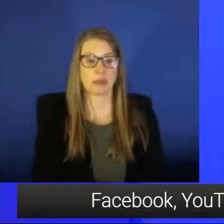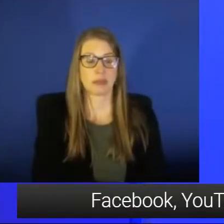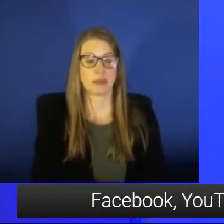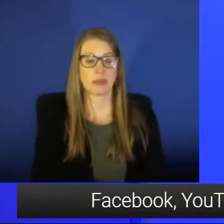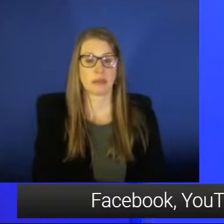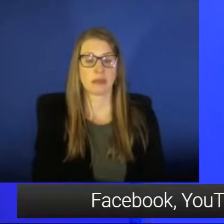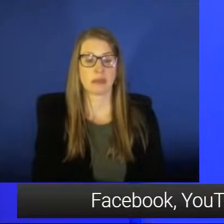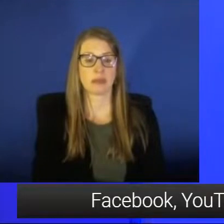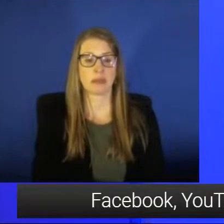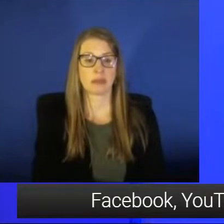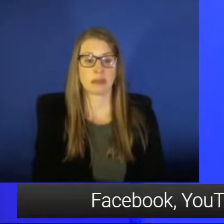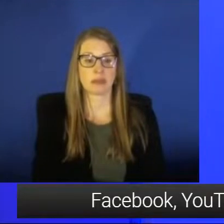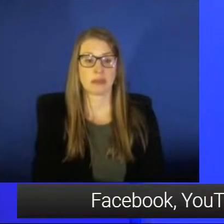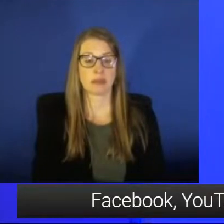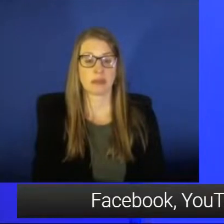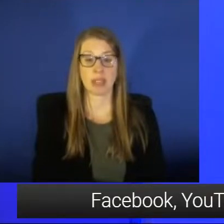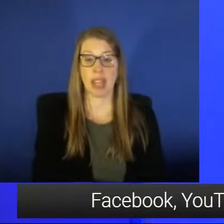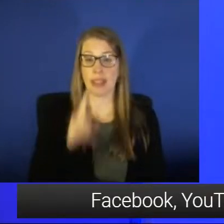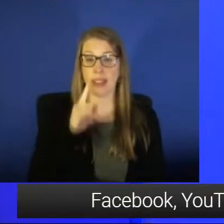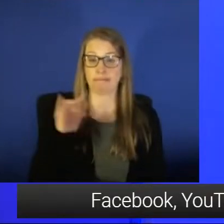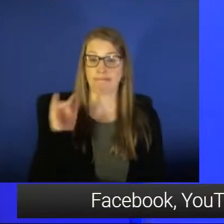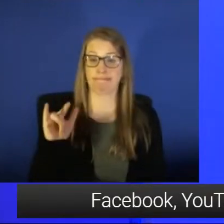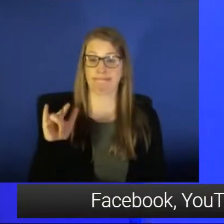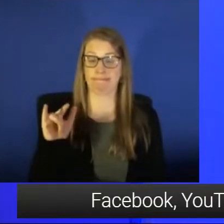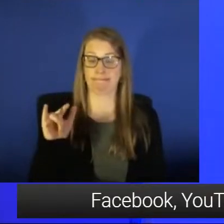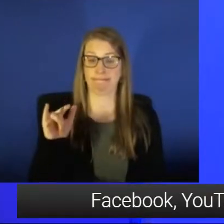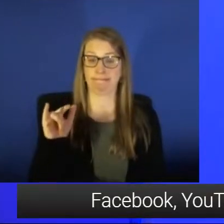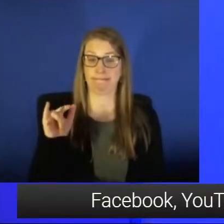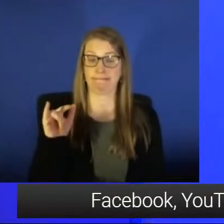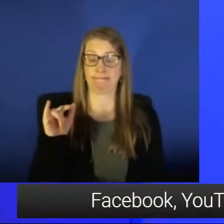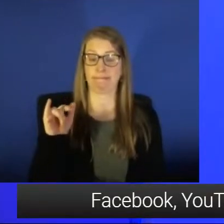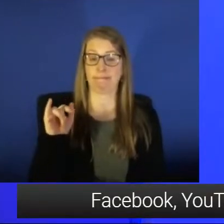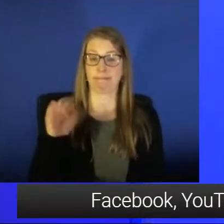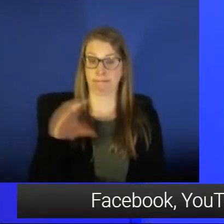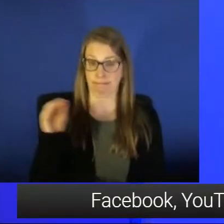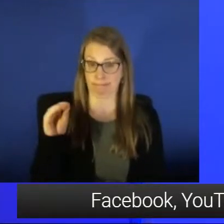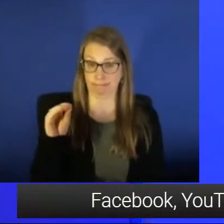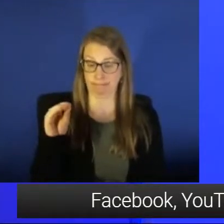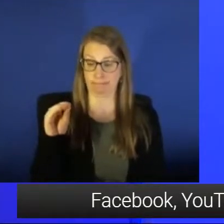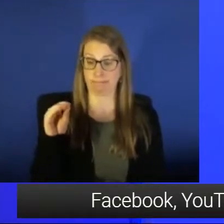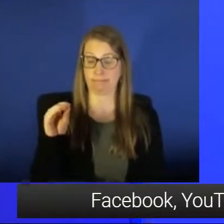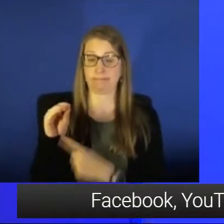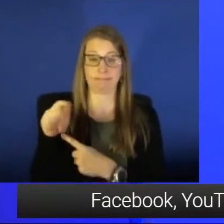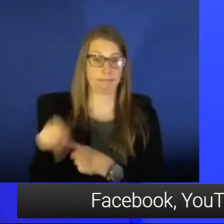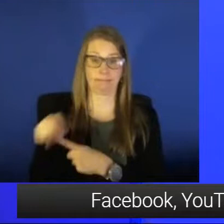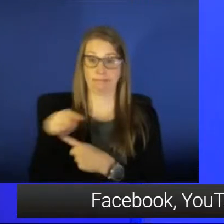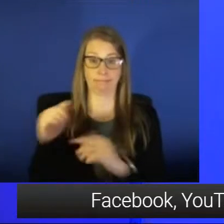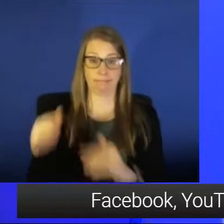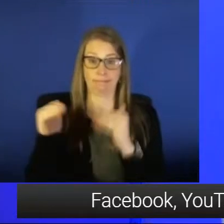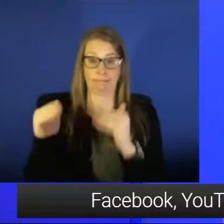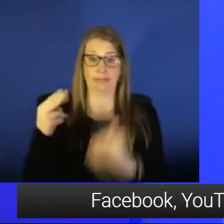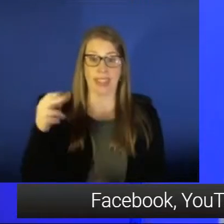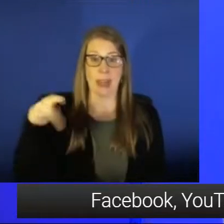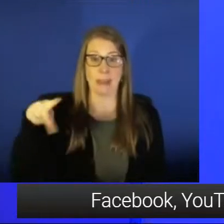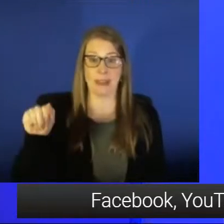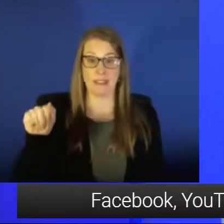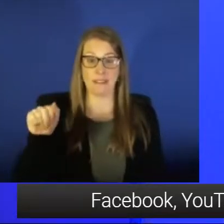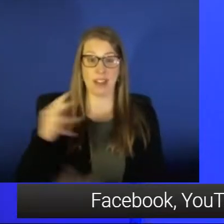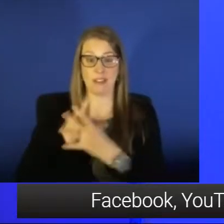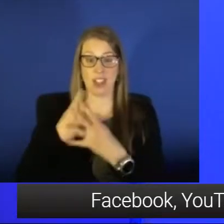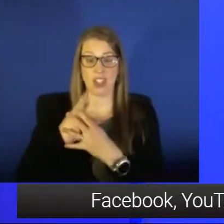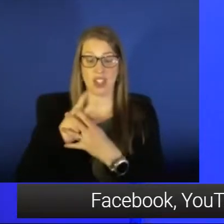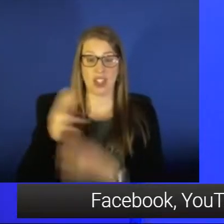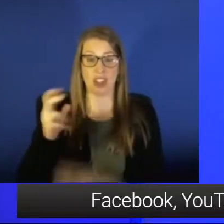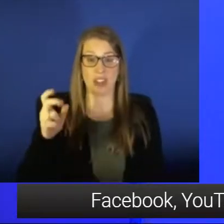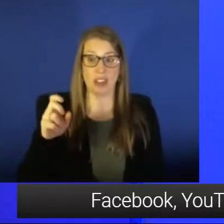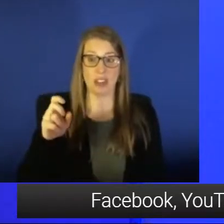the airline industry really has stepped up. And again, you don't have that HEPA virus at home, a HEPA filter virus at home to